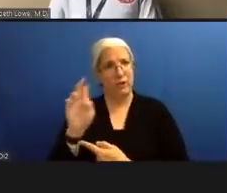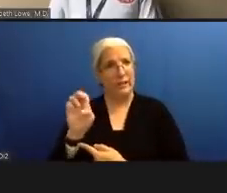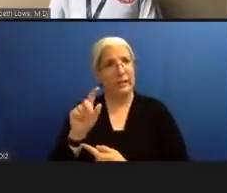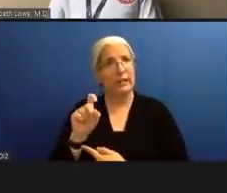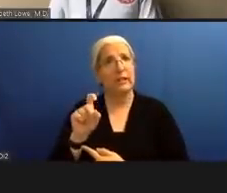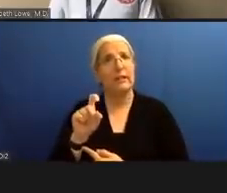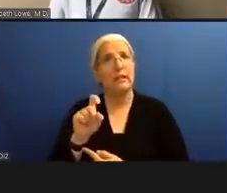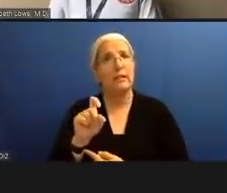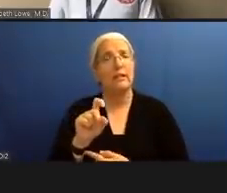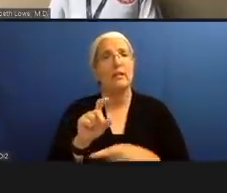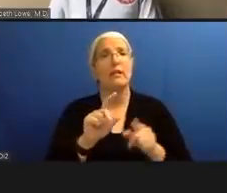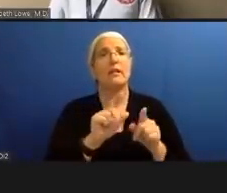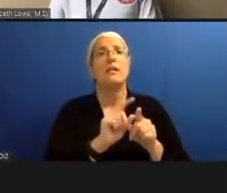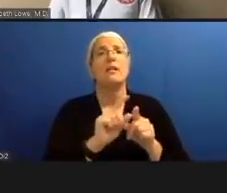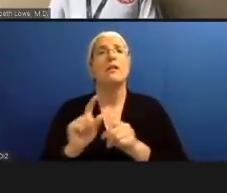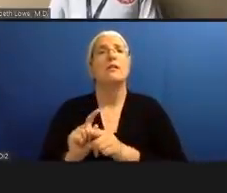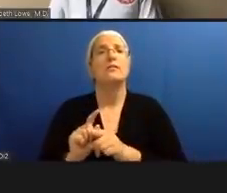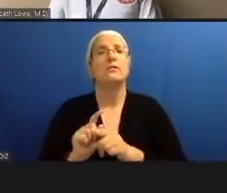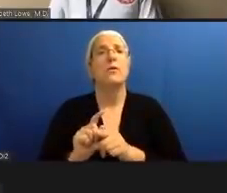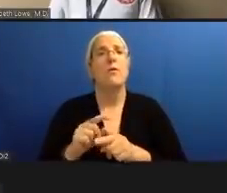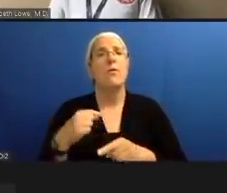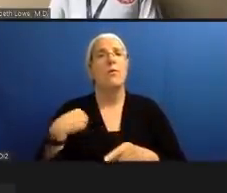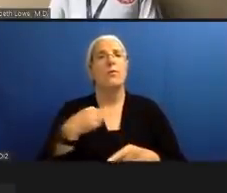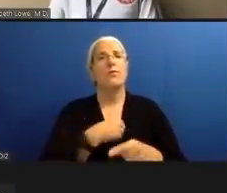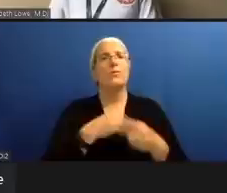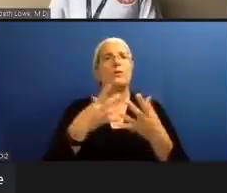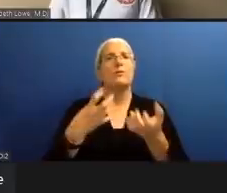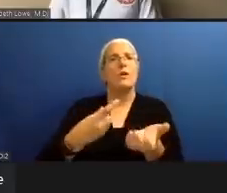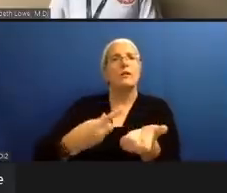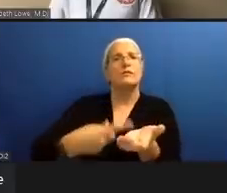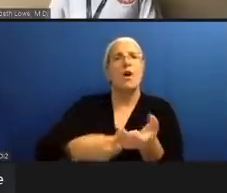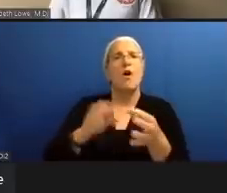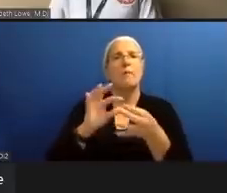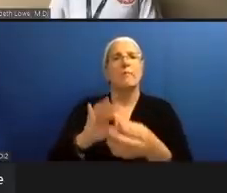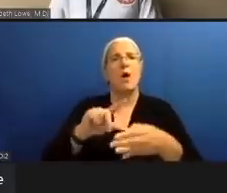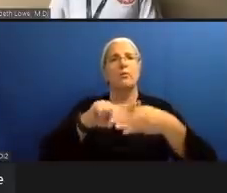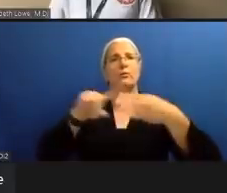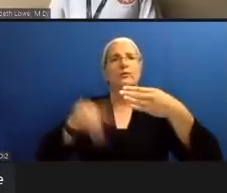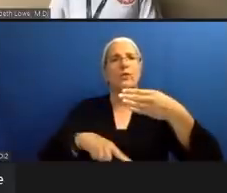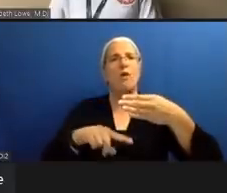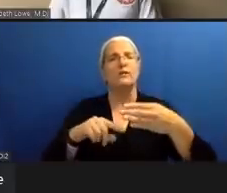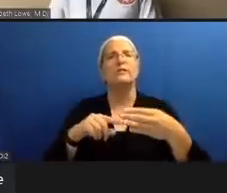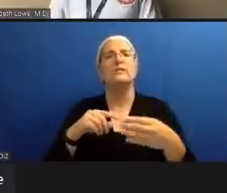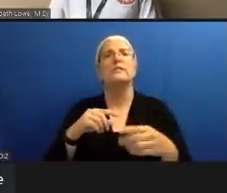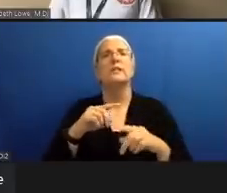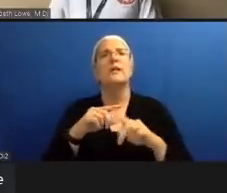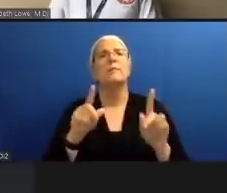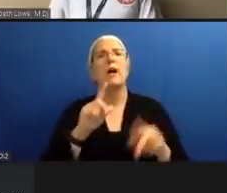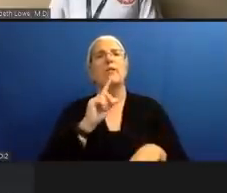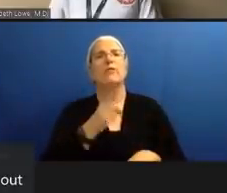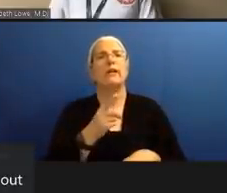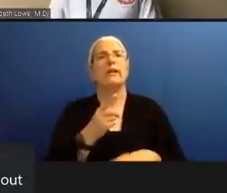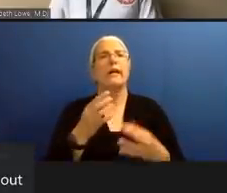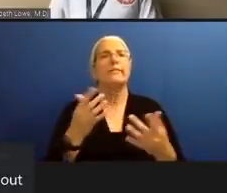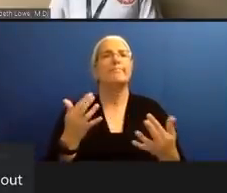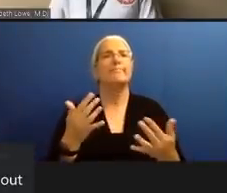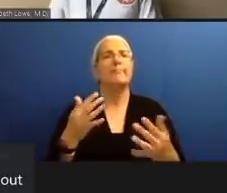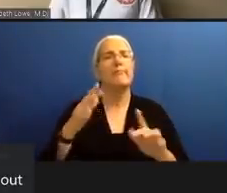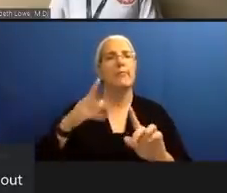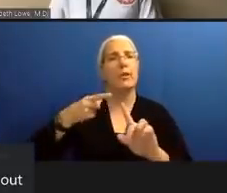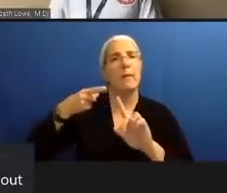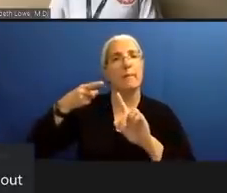on that results component. But what's the real story about testing?